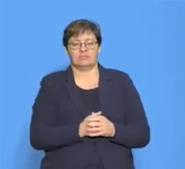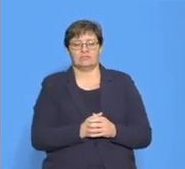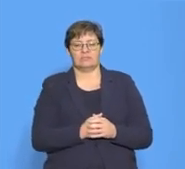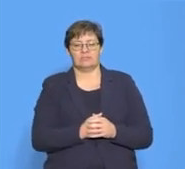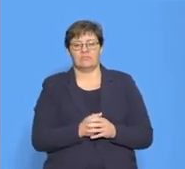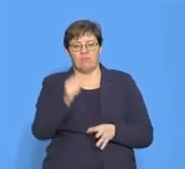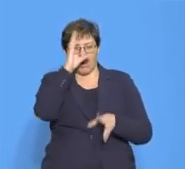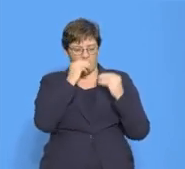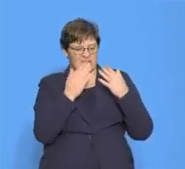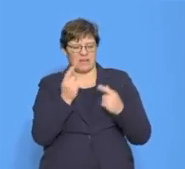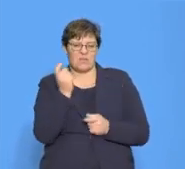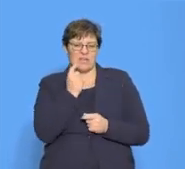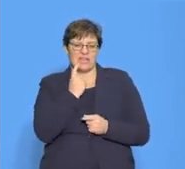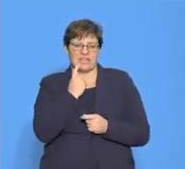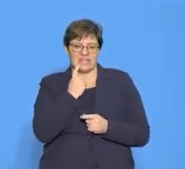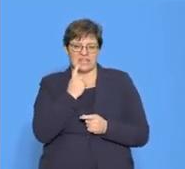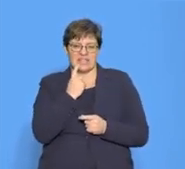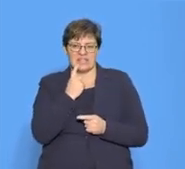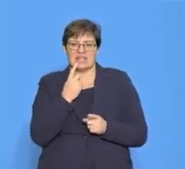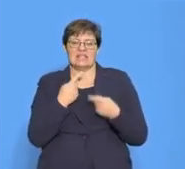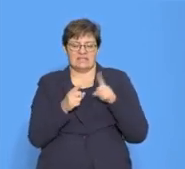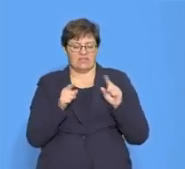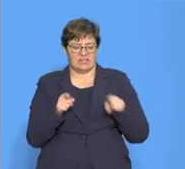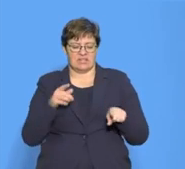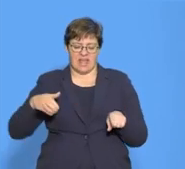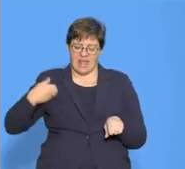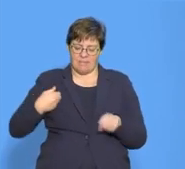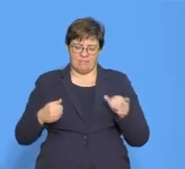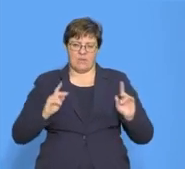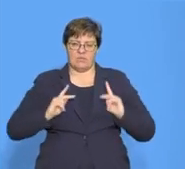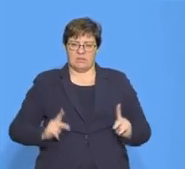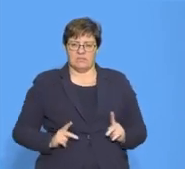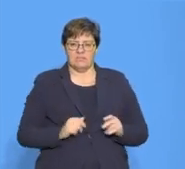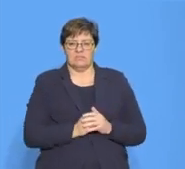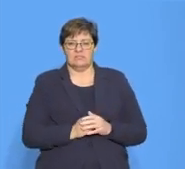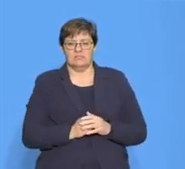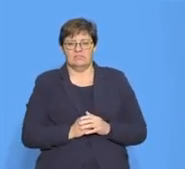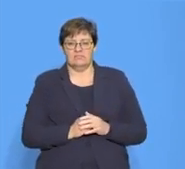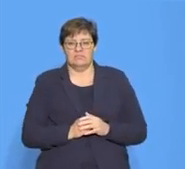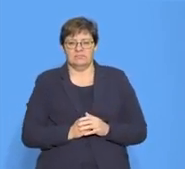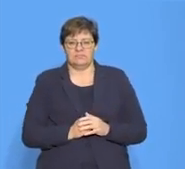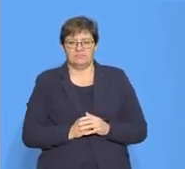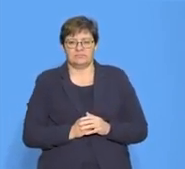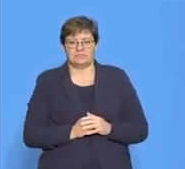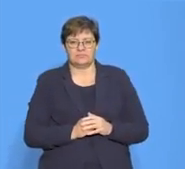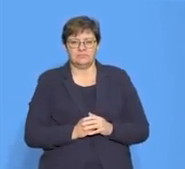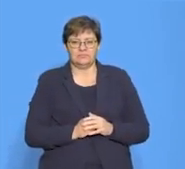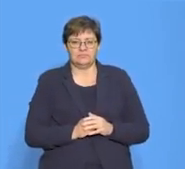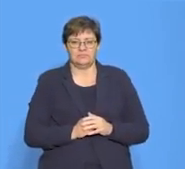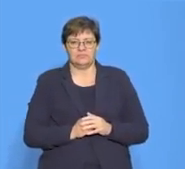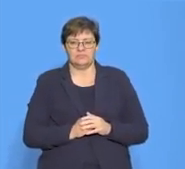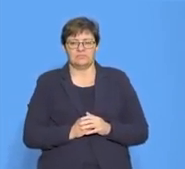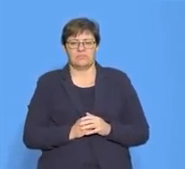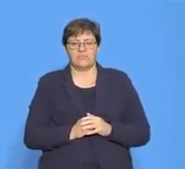a little table, it's easy to learn, to study. So if we have a look at the different features, if we're looking